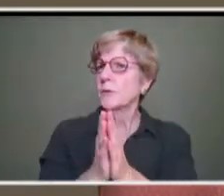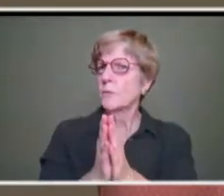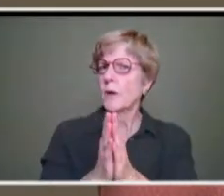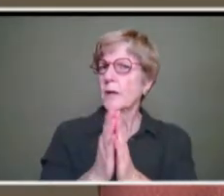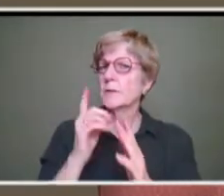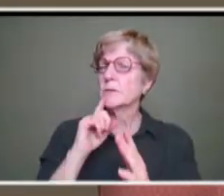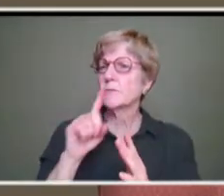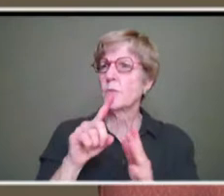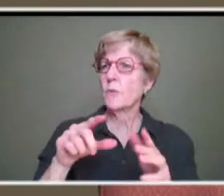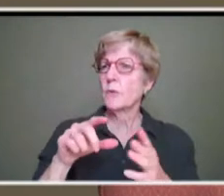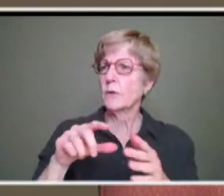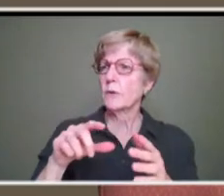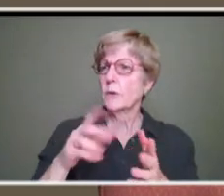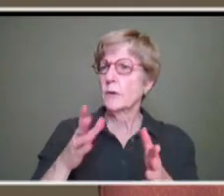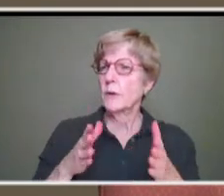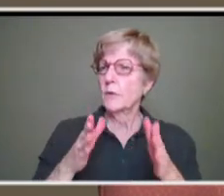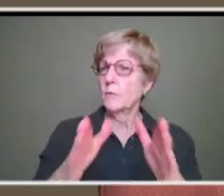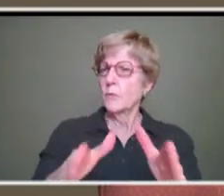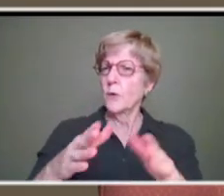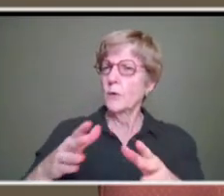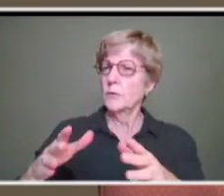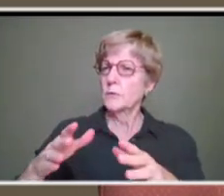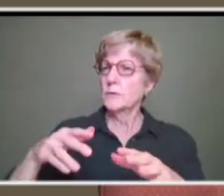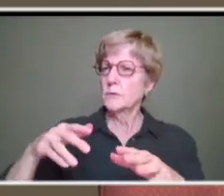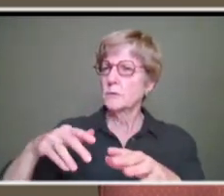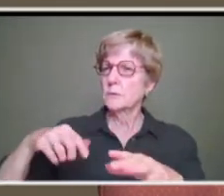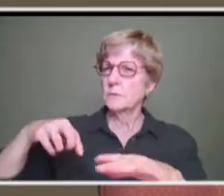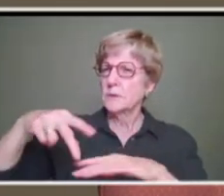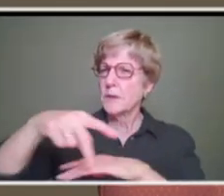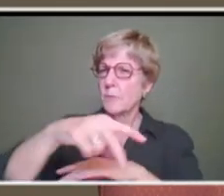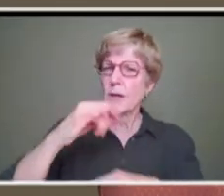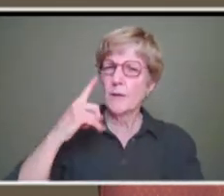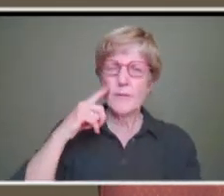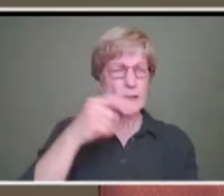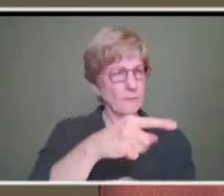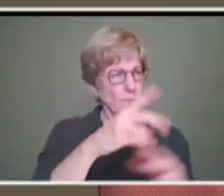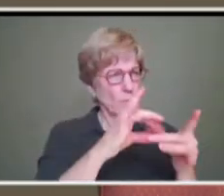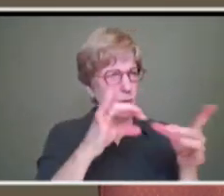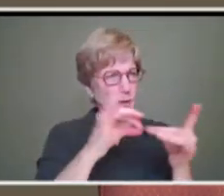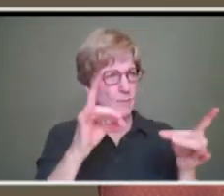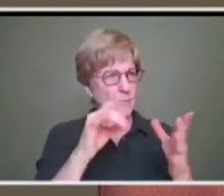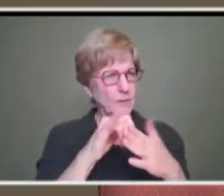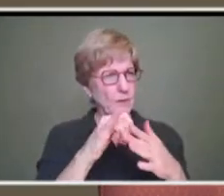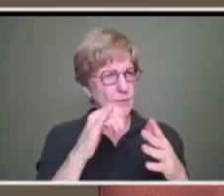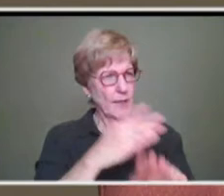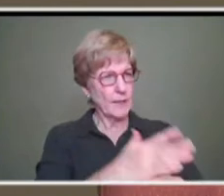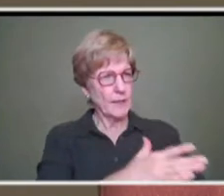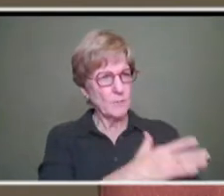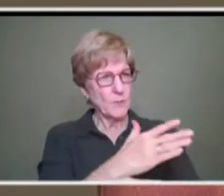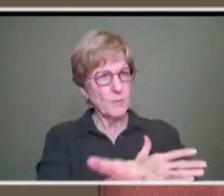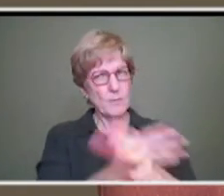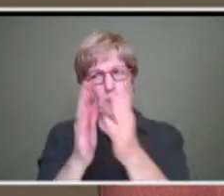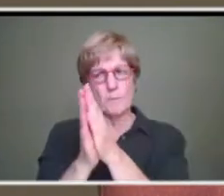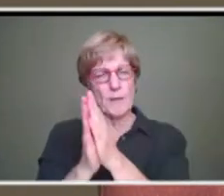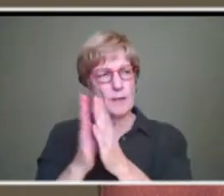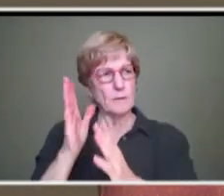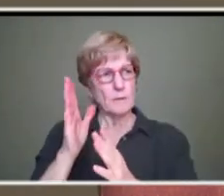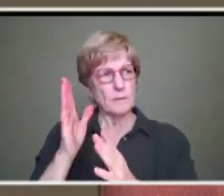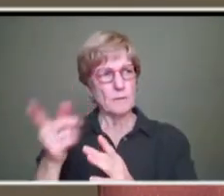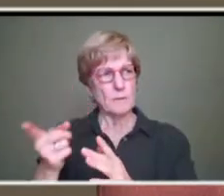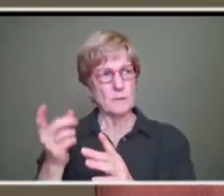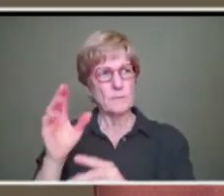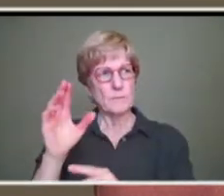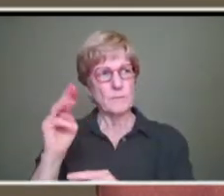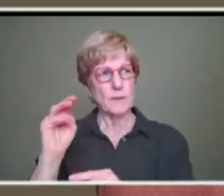Parker um Mr Brown if you could comment on that infrastructure Improvement request that was made by uh Miss